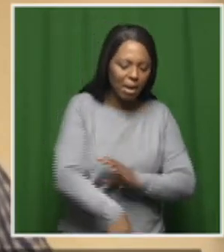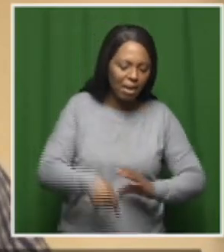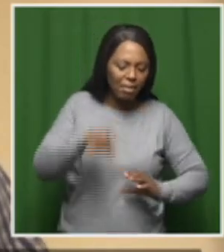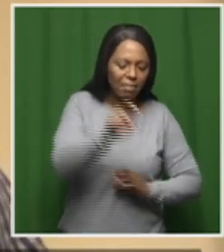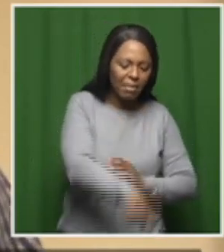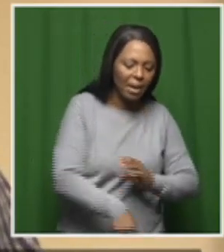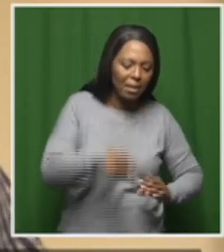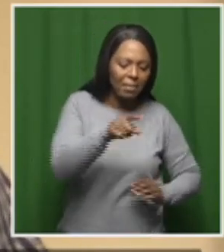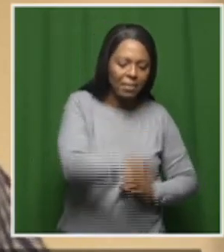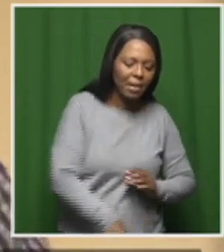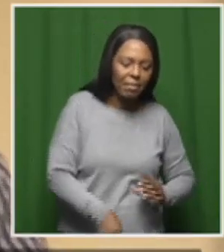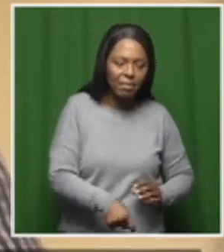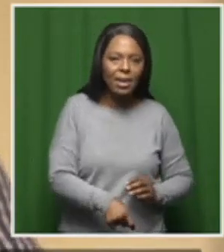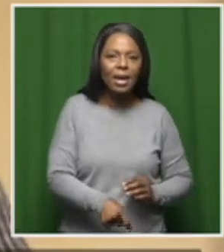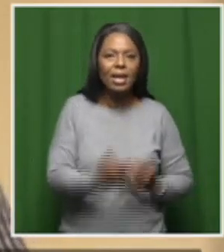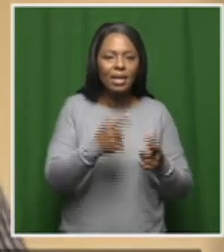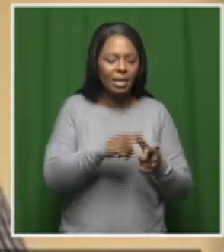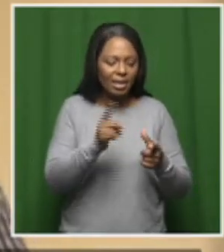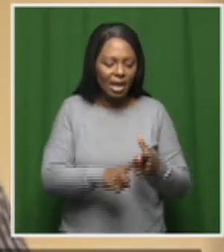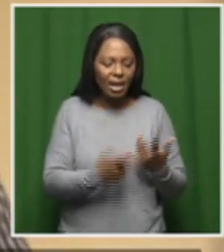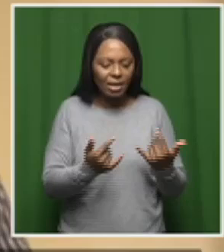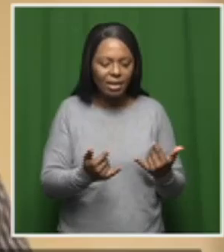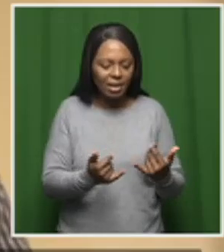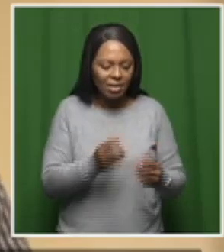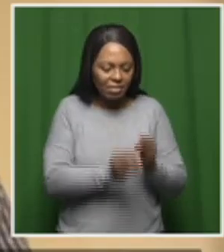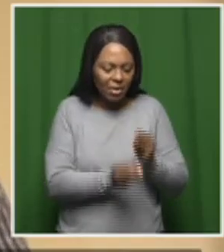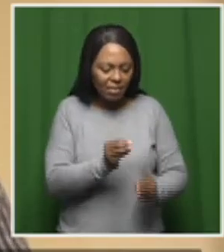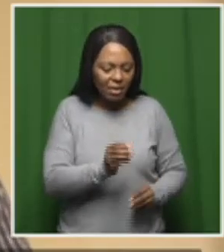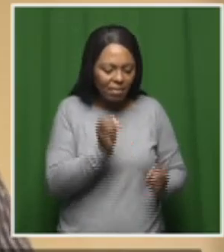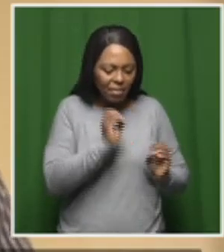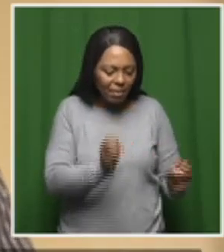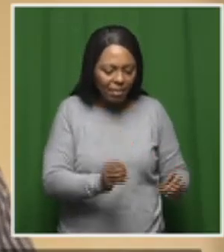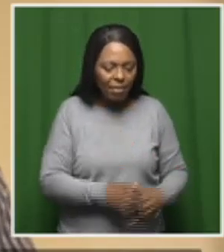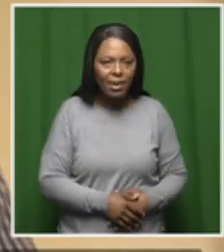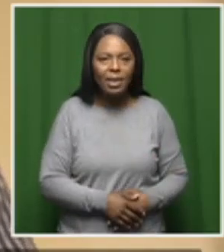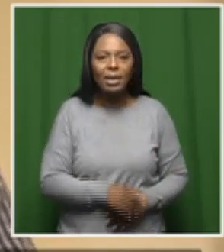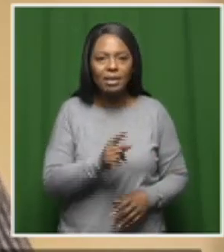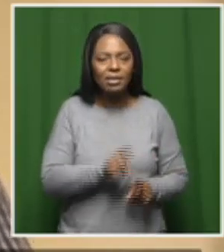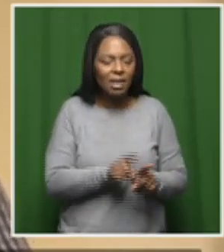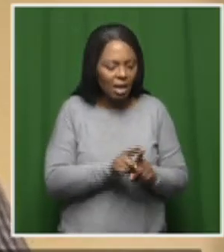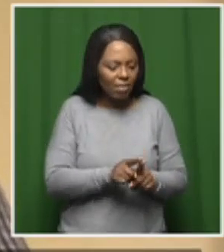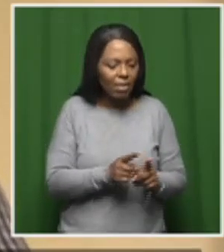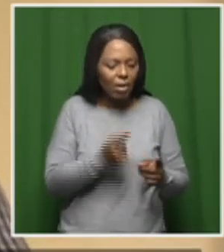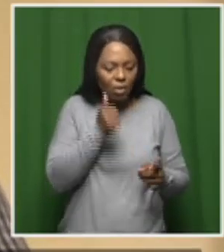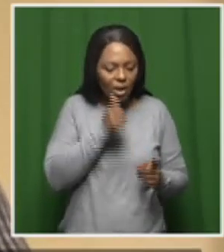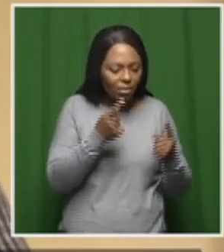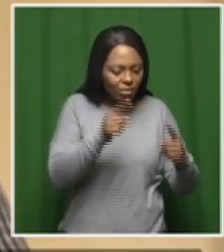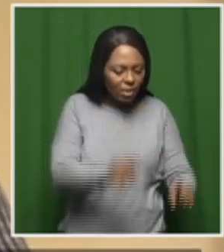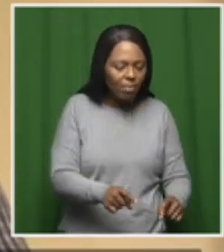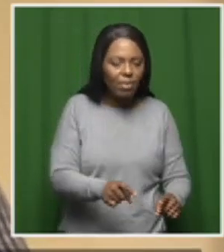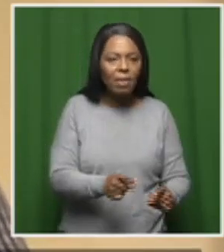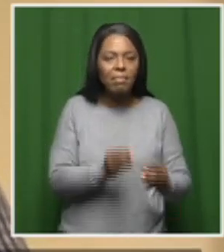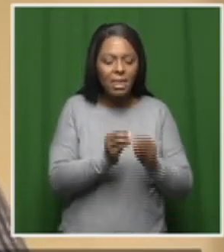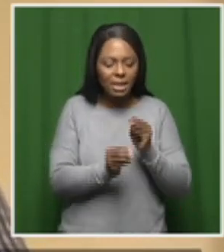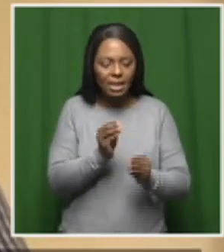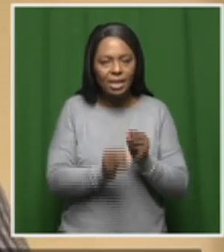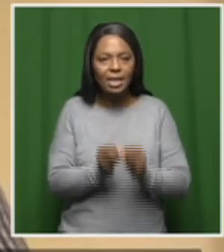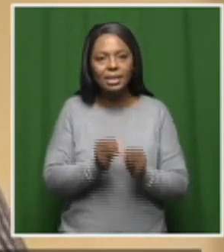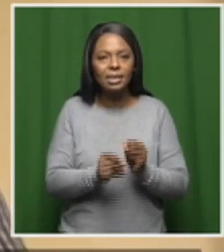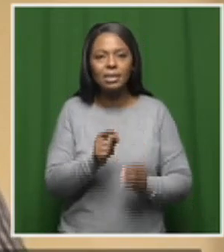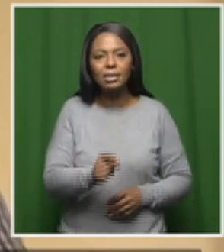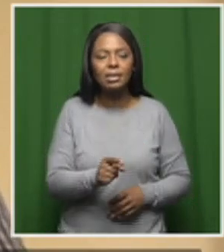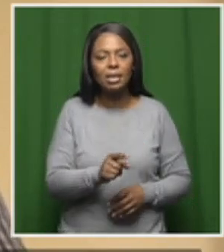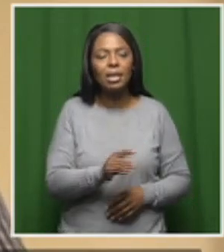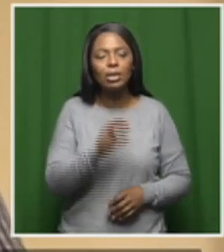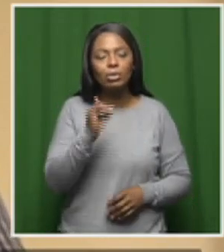the hole was left for a long time. Those are some of the things that we are closing down. We are also doing maintenance. Right now, Johannesburg Water is busy with maintenance.